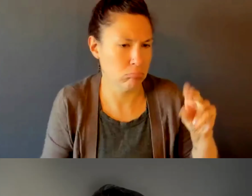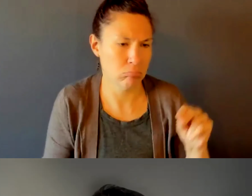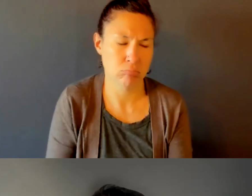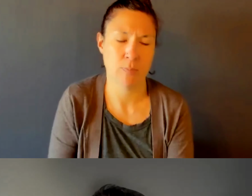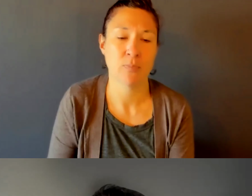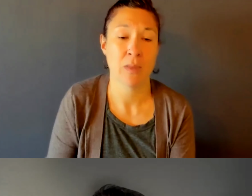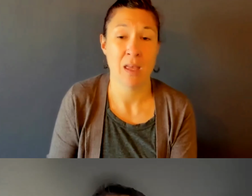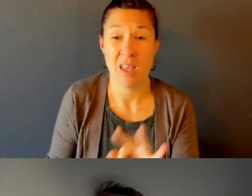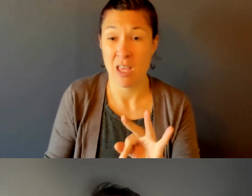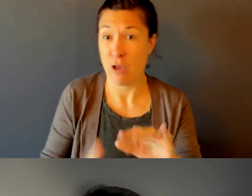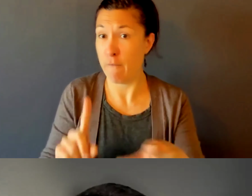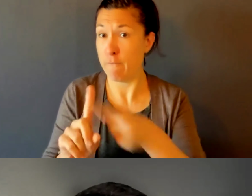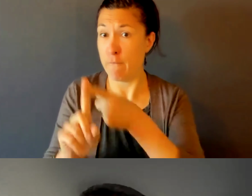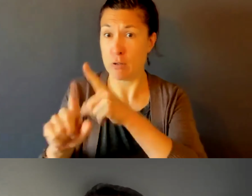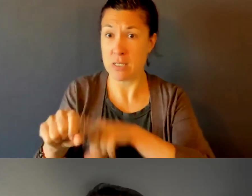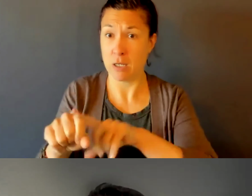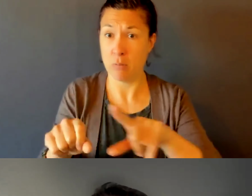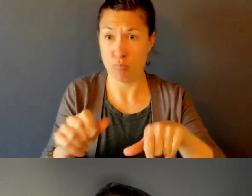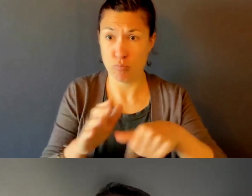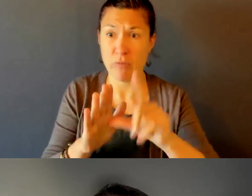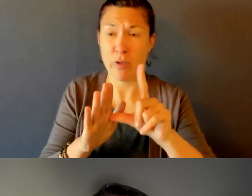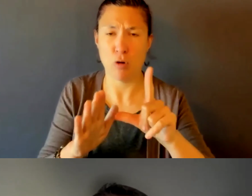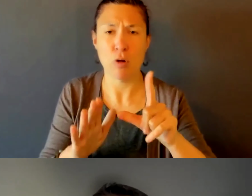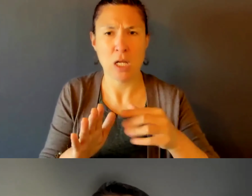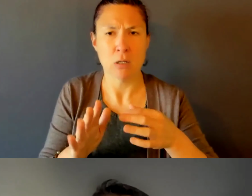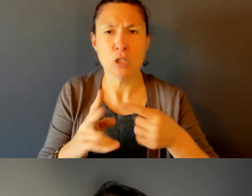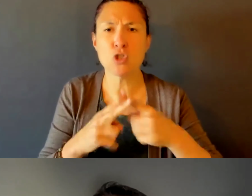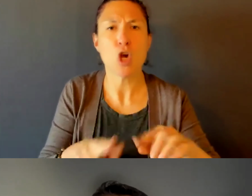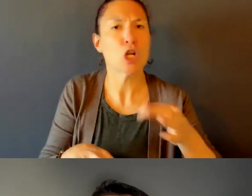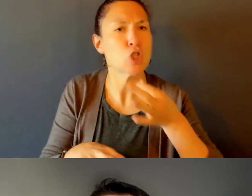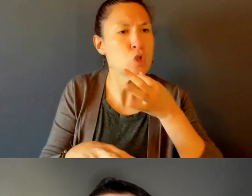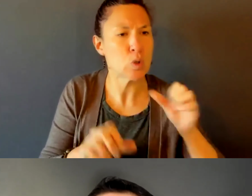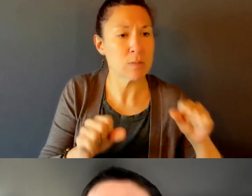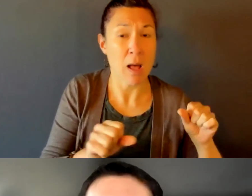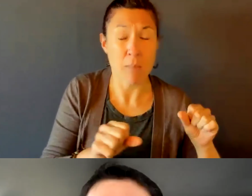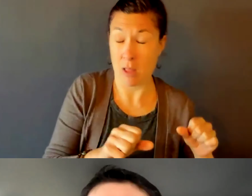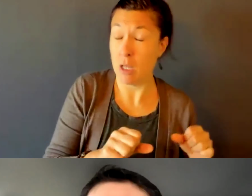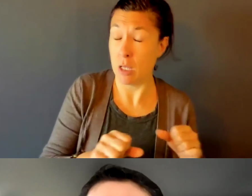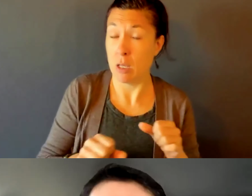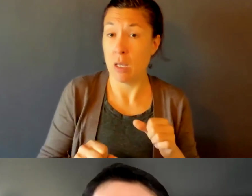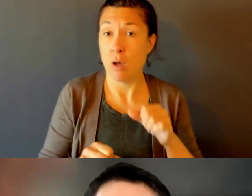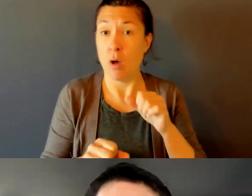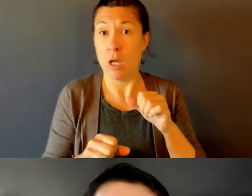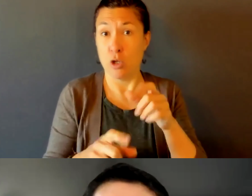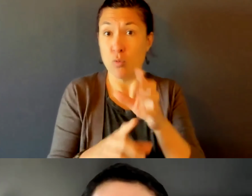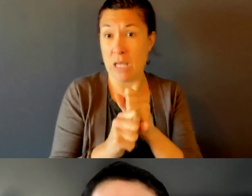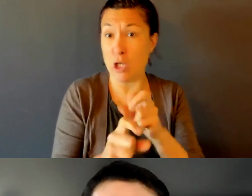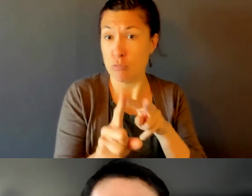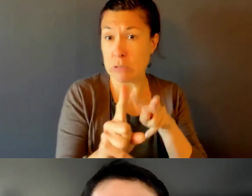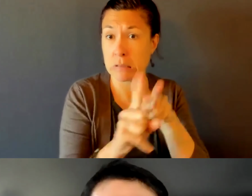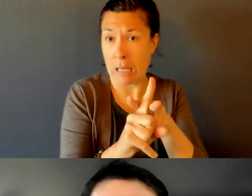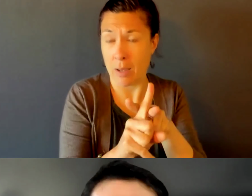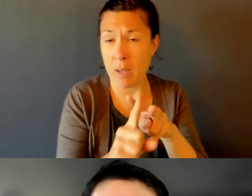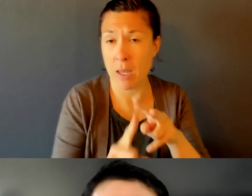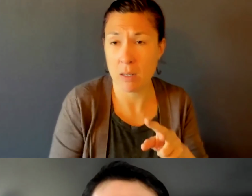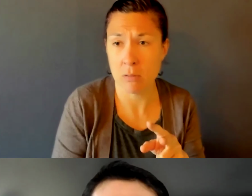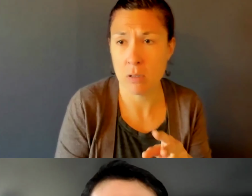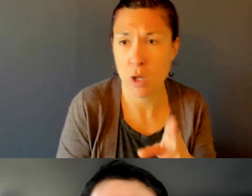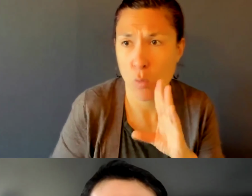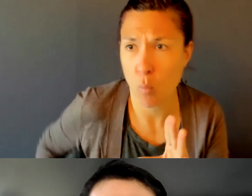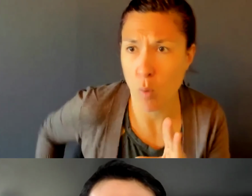a first-time reviewer, to get started early. Once you have your assignment, which we haven't talked about yet, over the